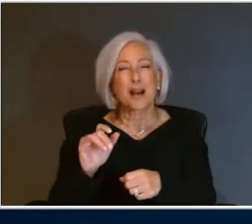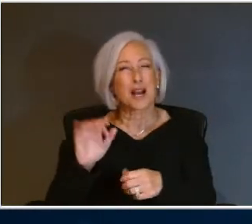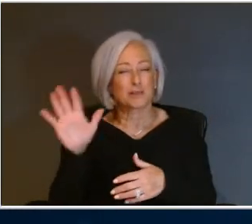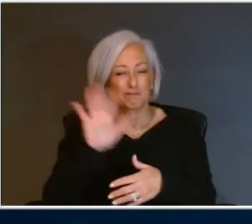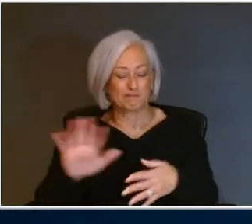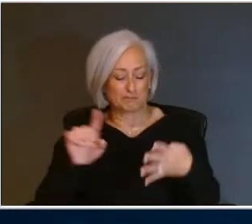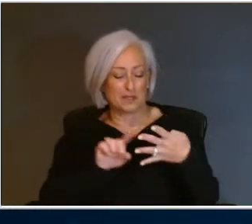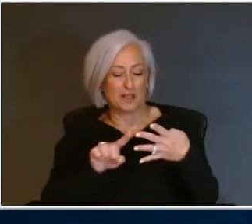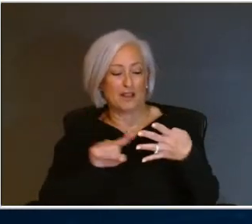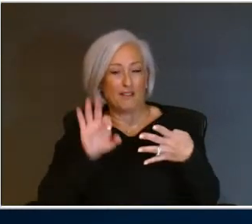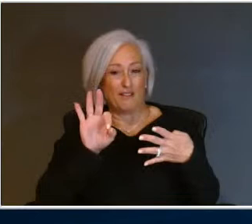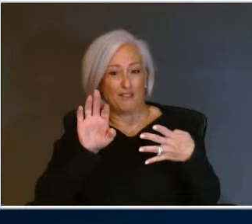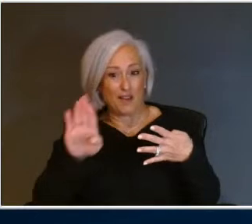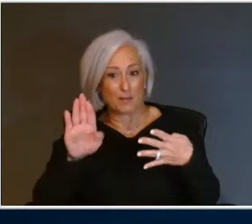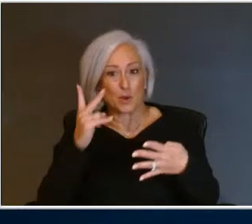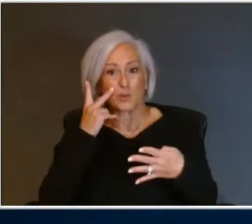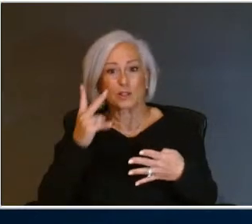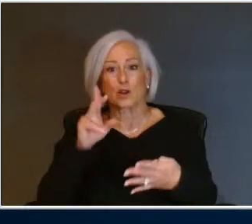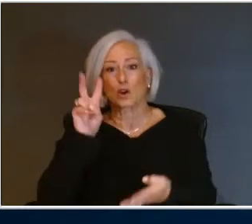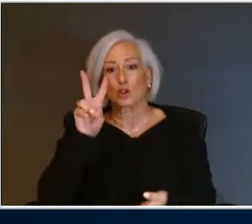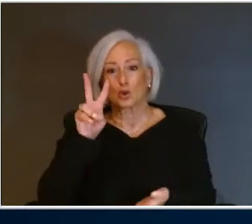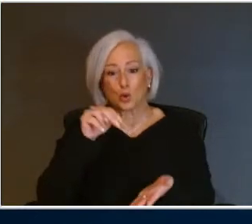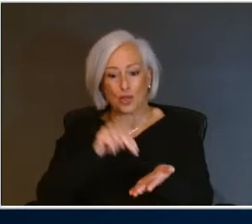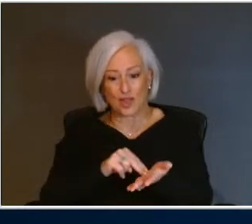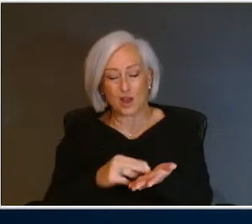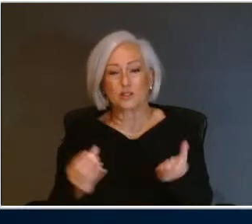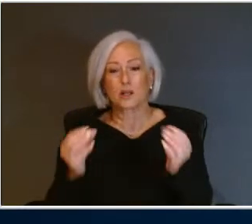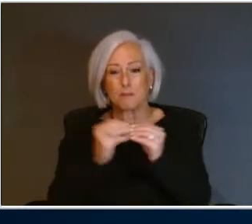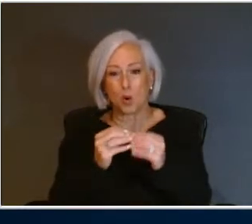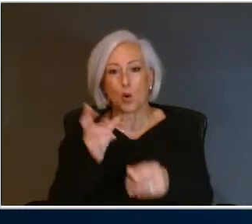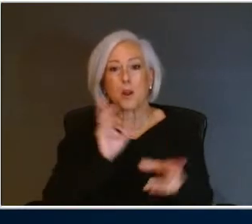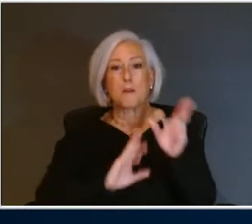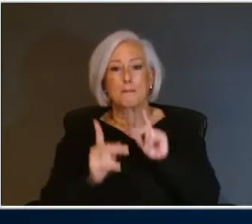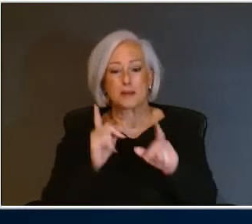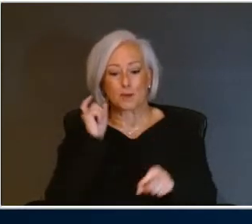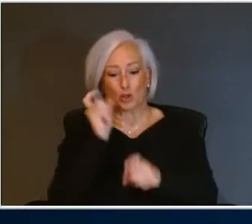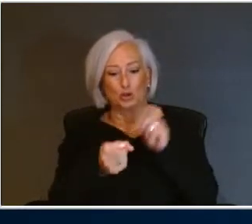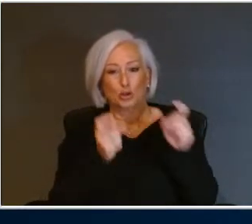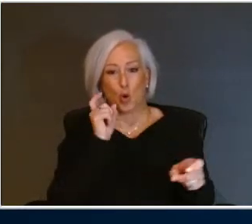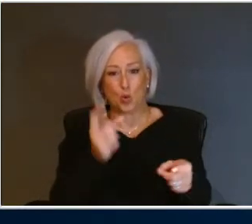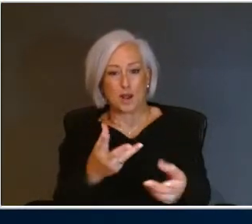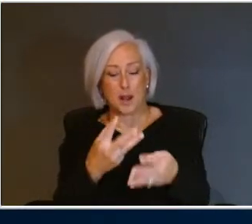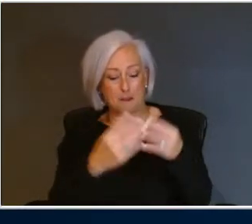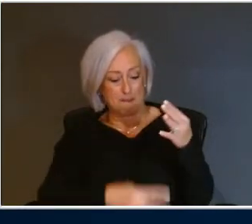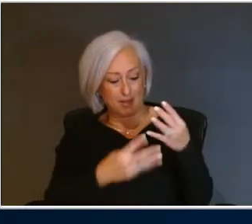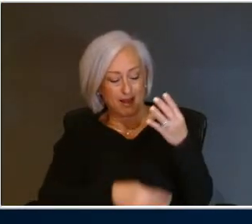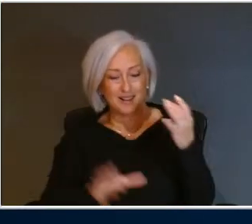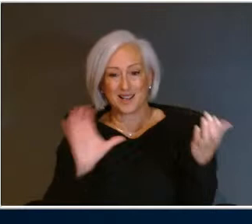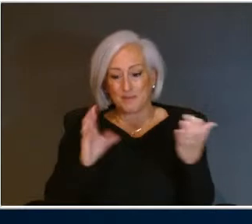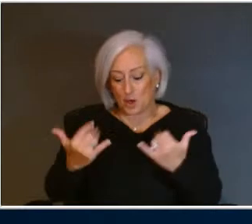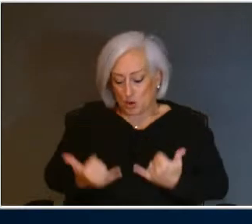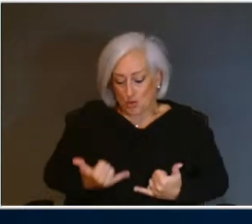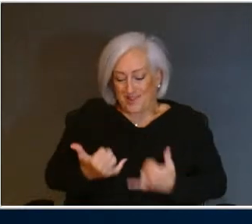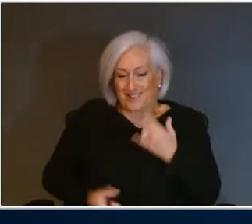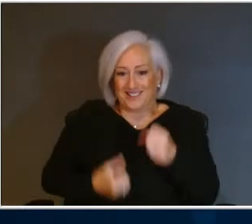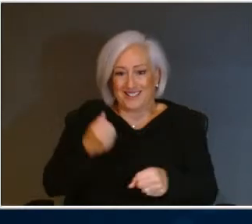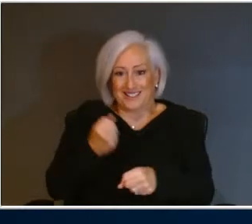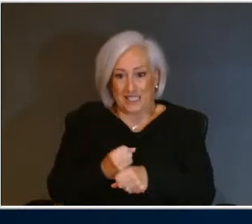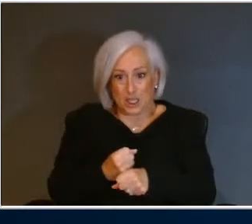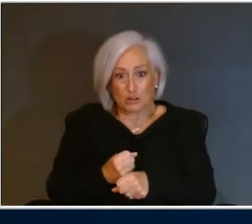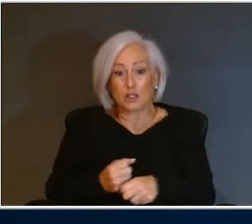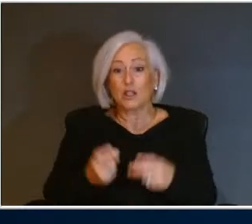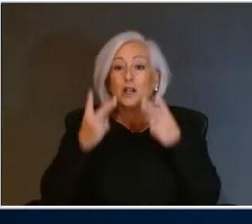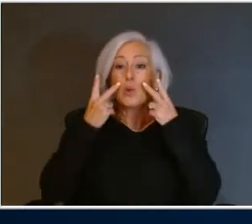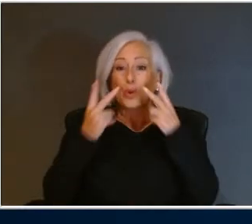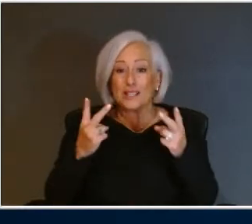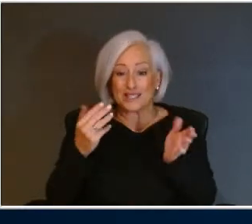were seeing 2,000 more donors last year than we are this year. We are seeing an increase in repeat